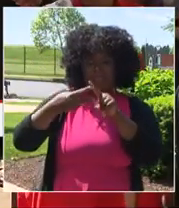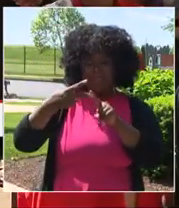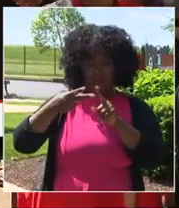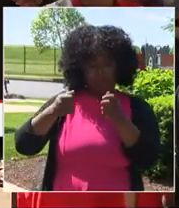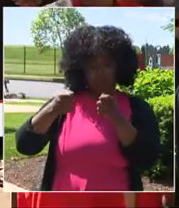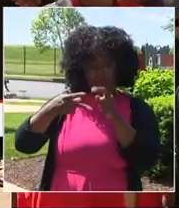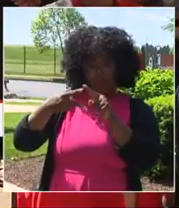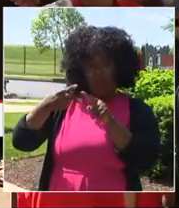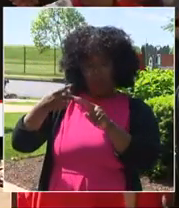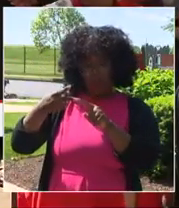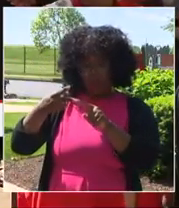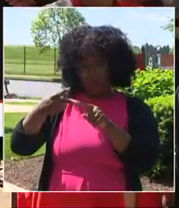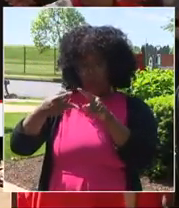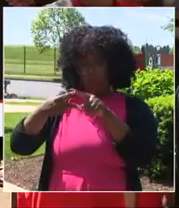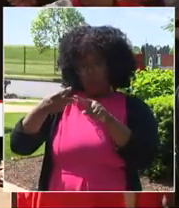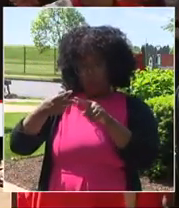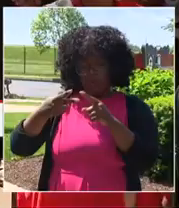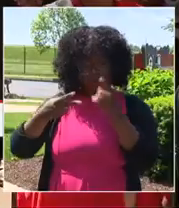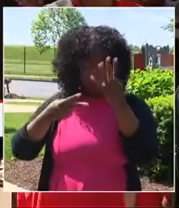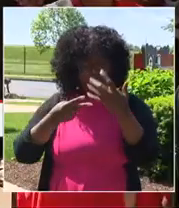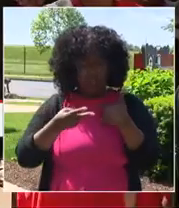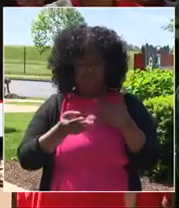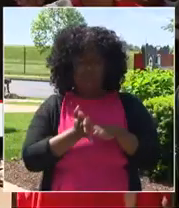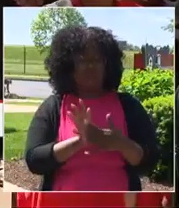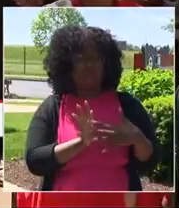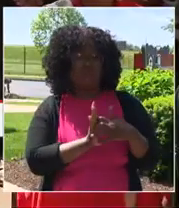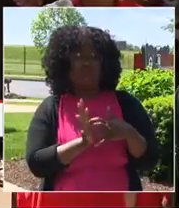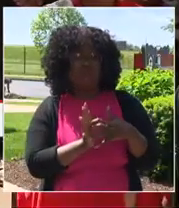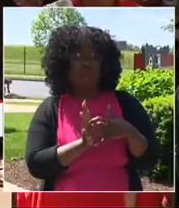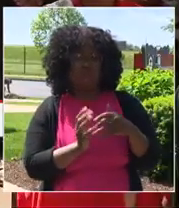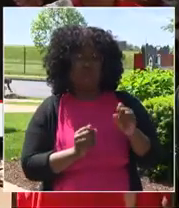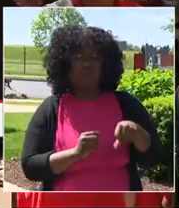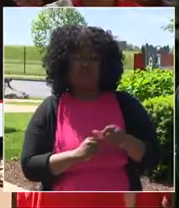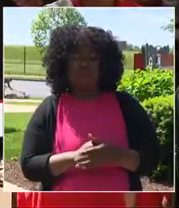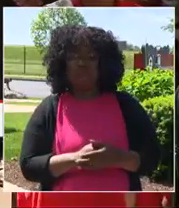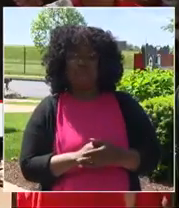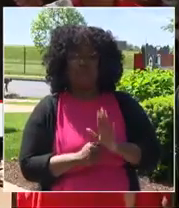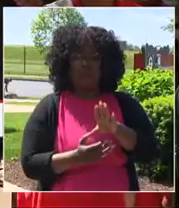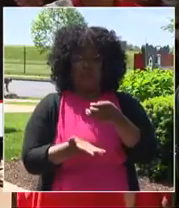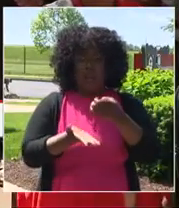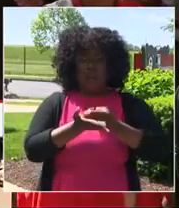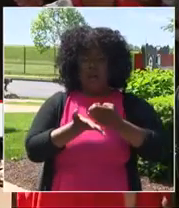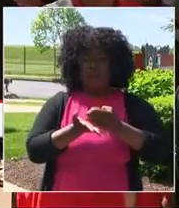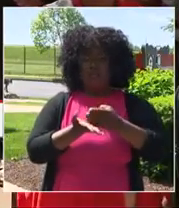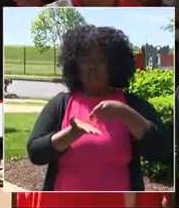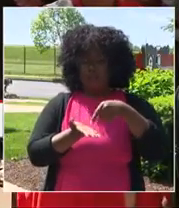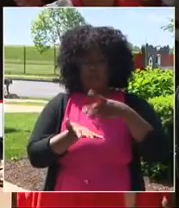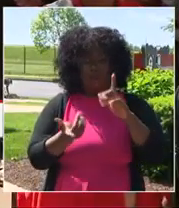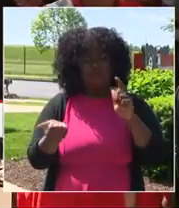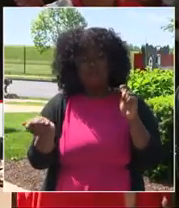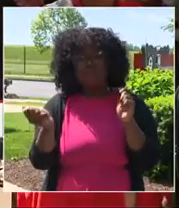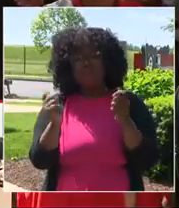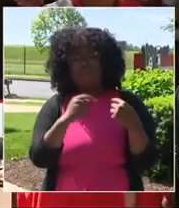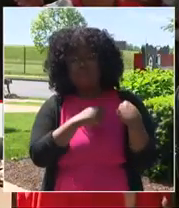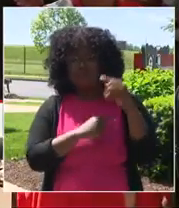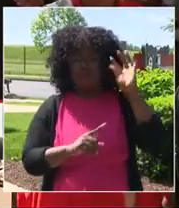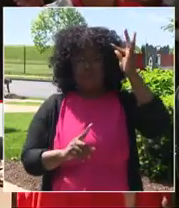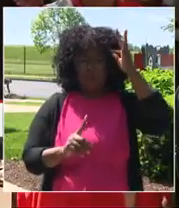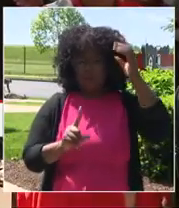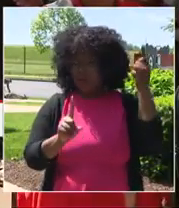changing economy that is changing largely because of federal decisions, would be devastating to the